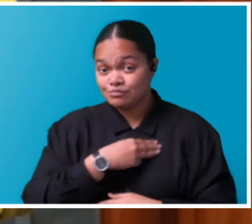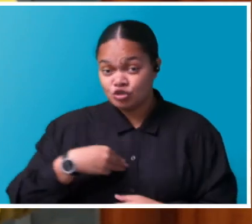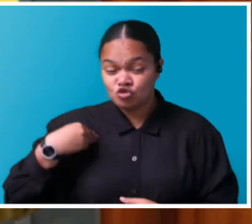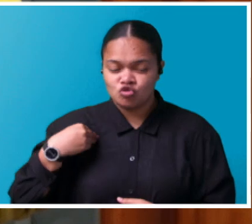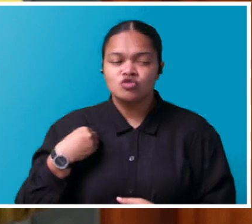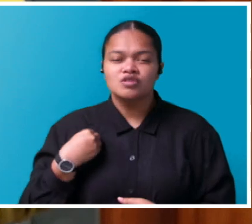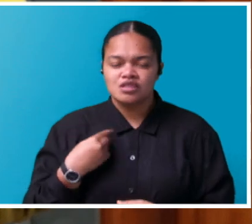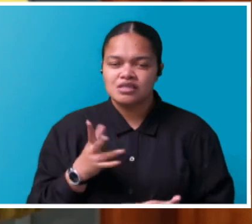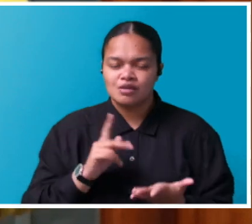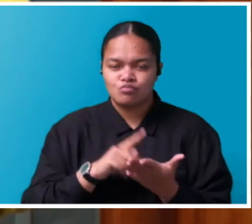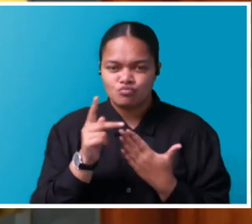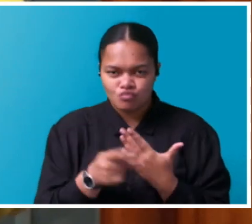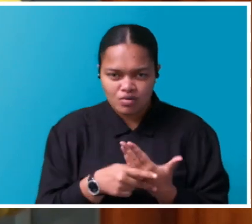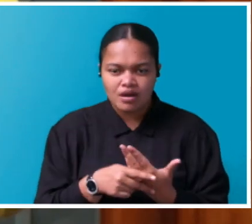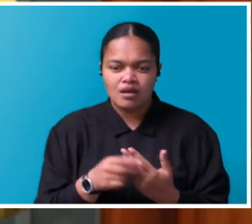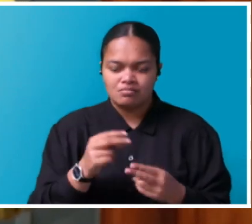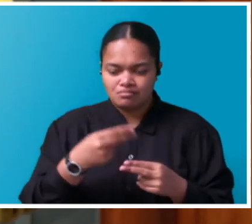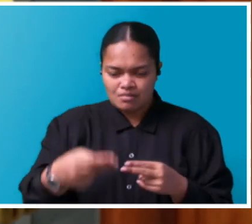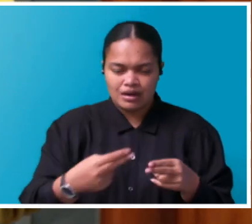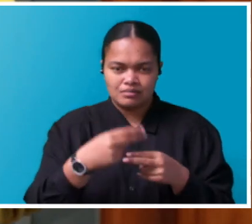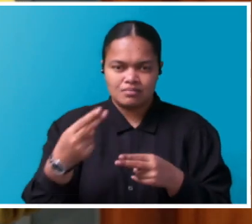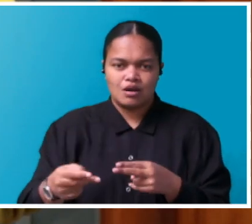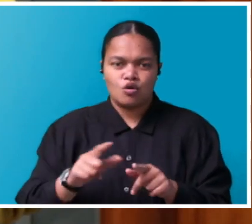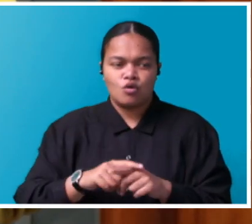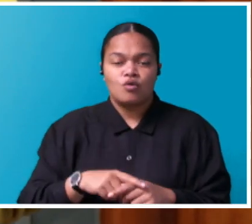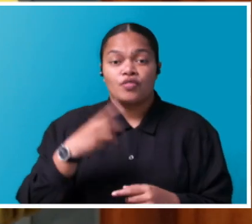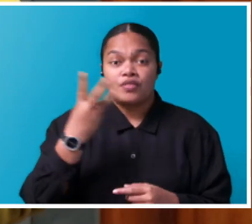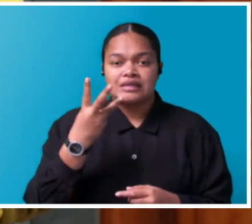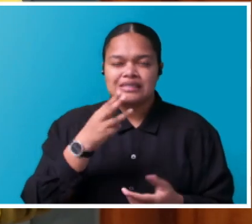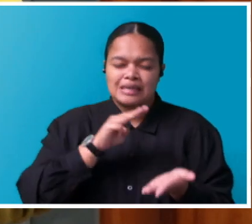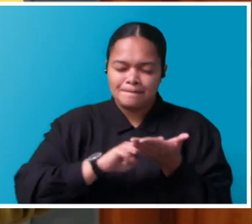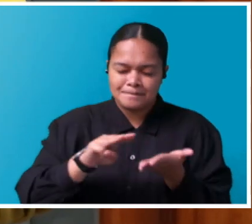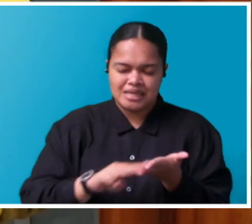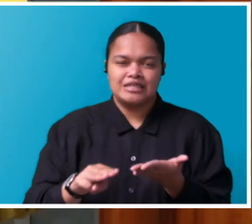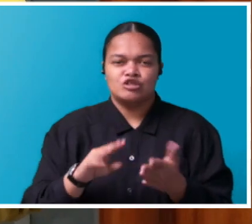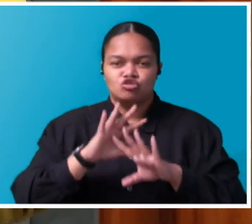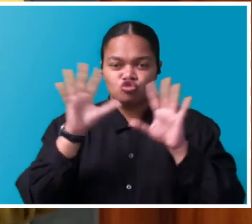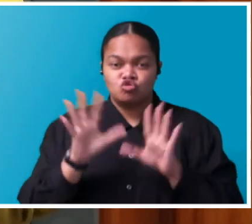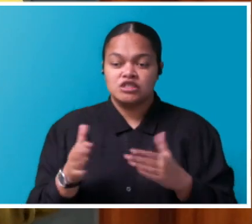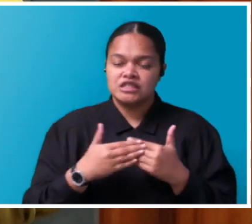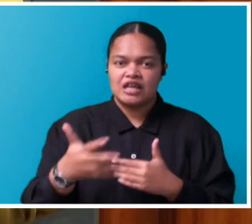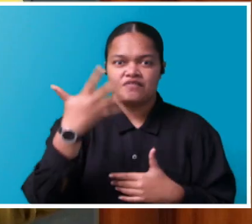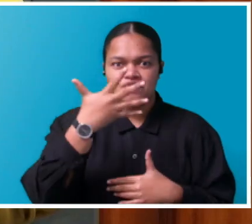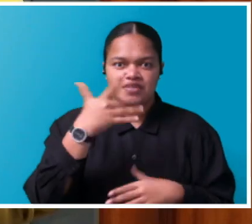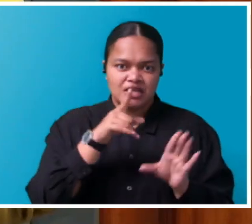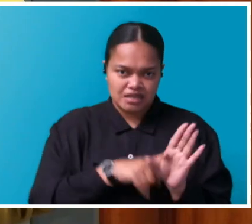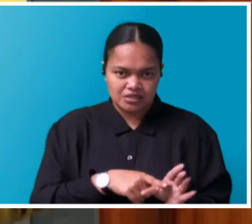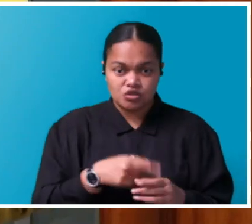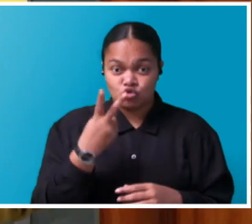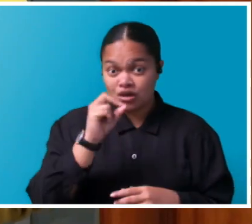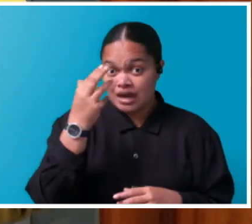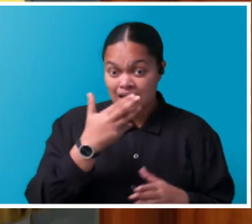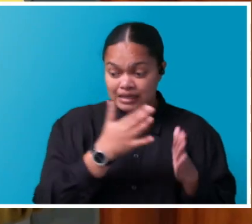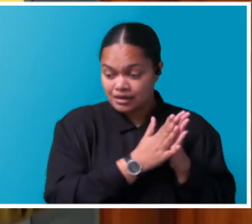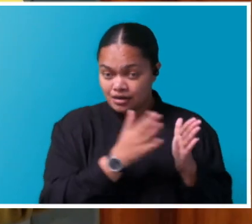of Degraded Forest Program and the global pledge of 13 million trees in 15 years. Between 2019 and 2020,